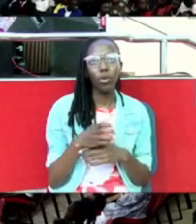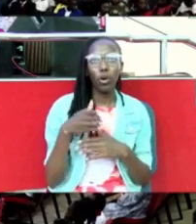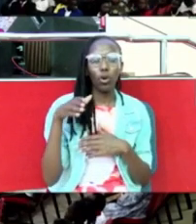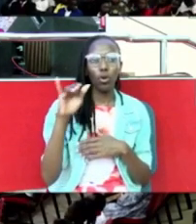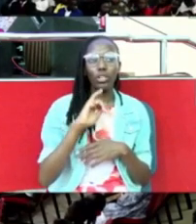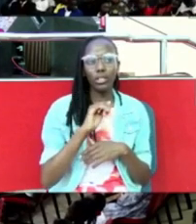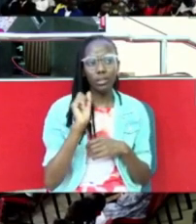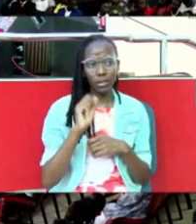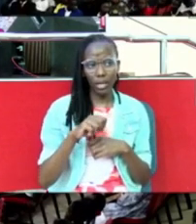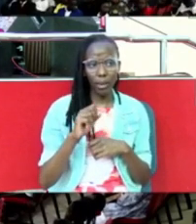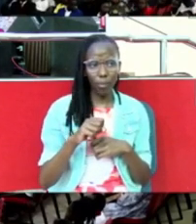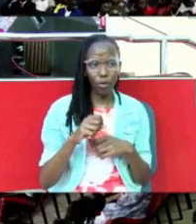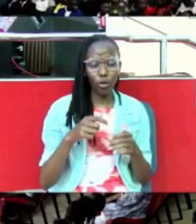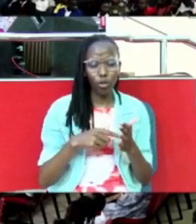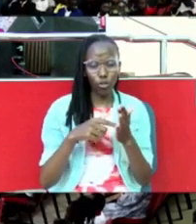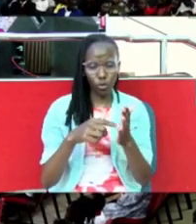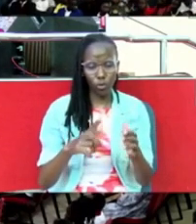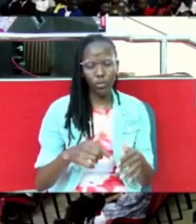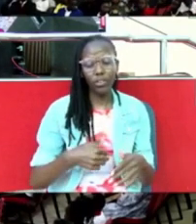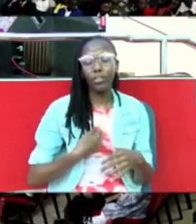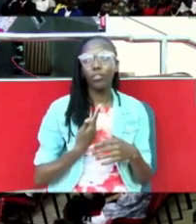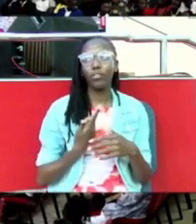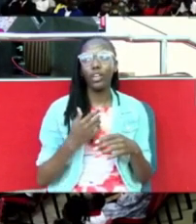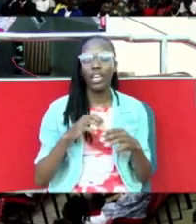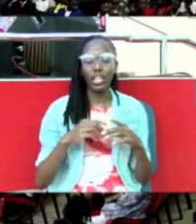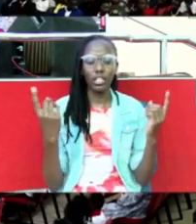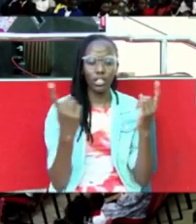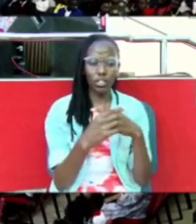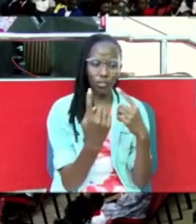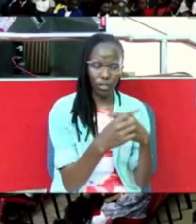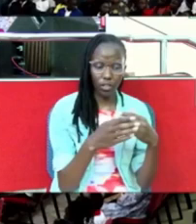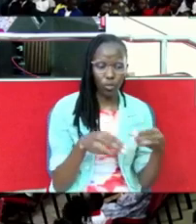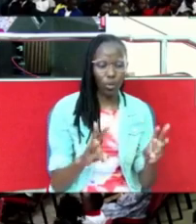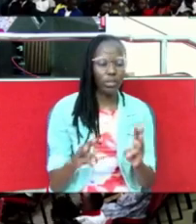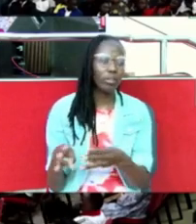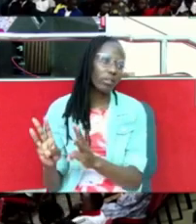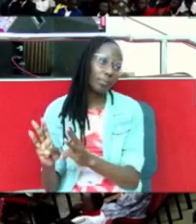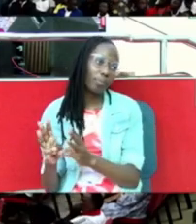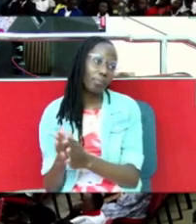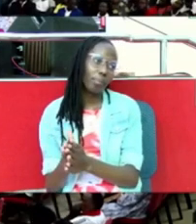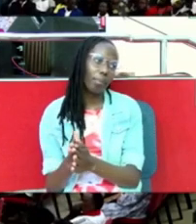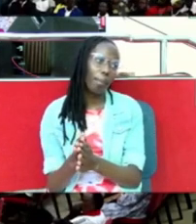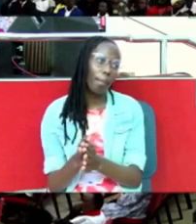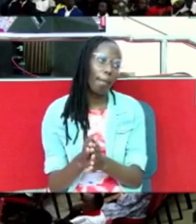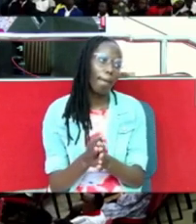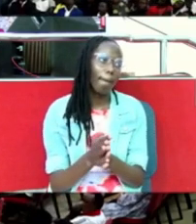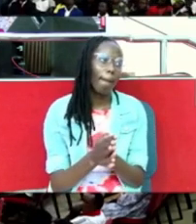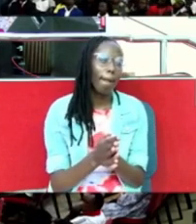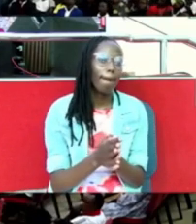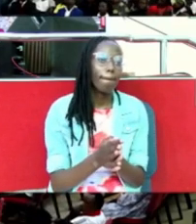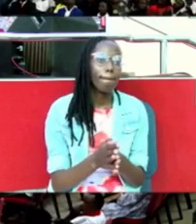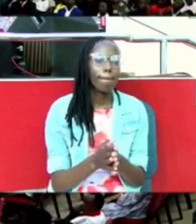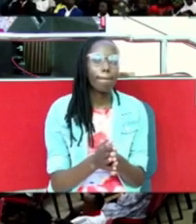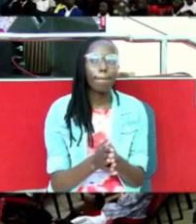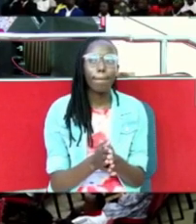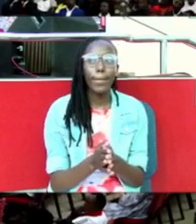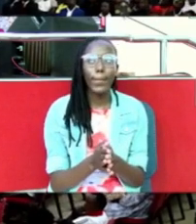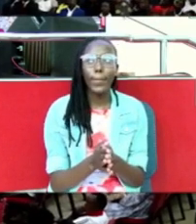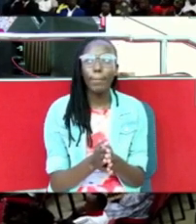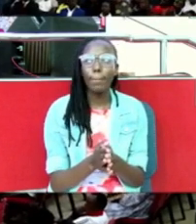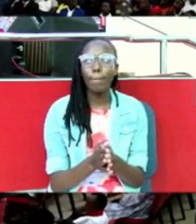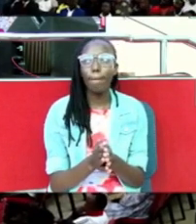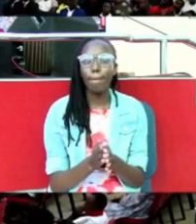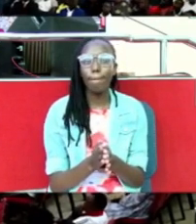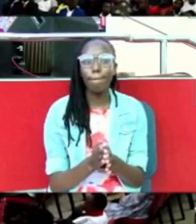able to continue to reveal himself in his various dimensions. Mungu anaweza kuendelea kujidhihirisha katika hali